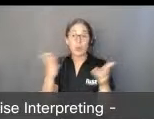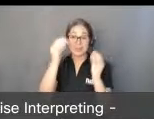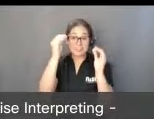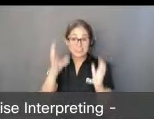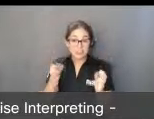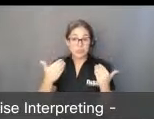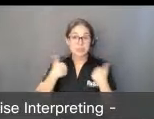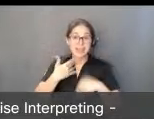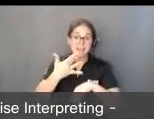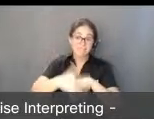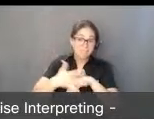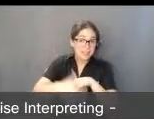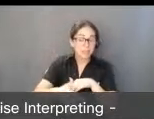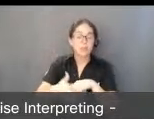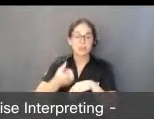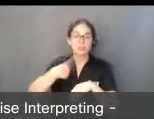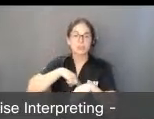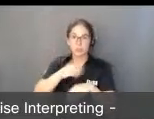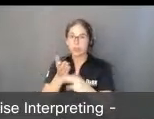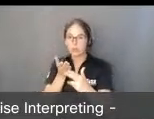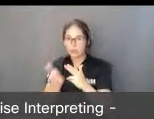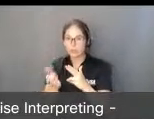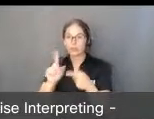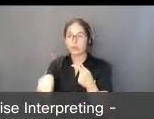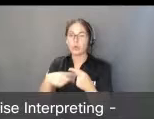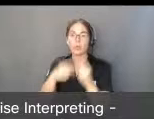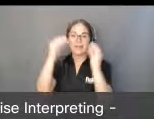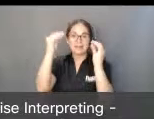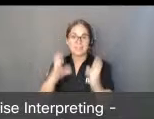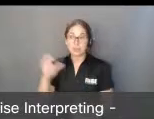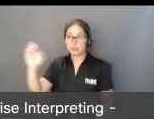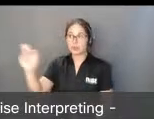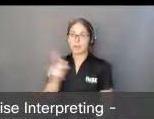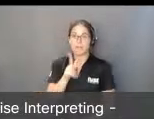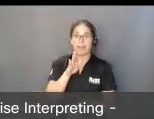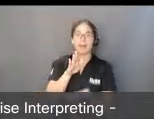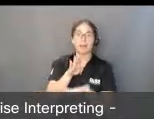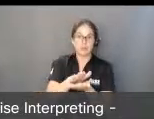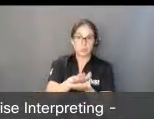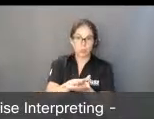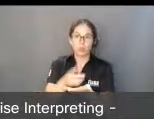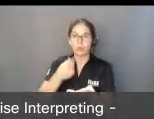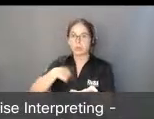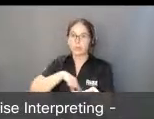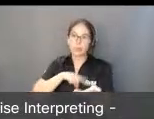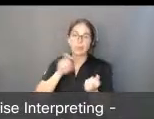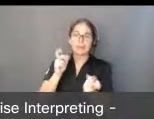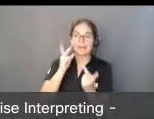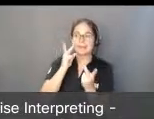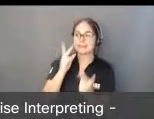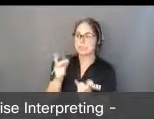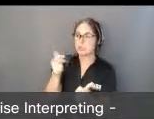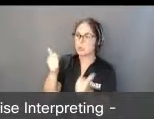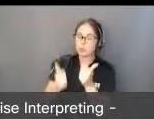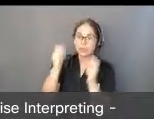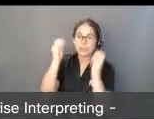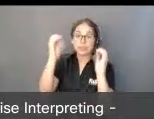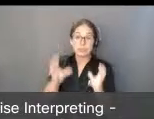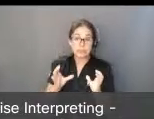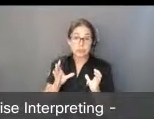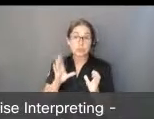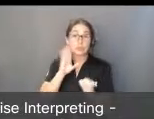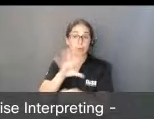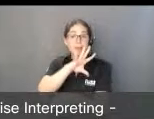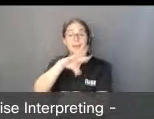process of going through as they come back and as we see which teachers we're going to be